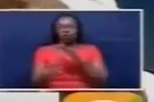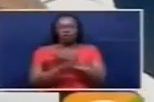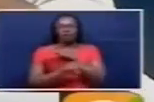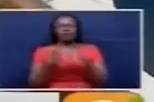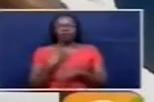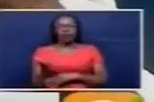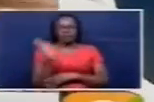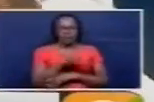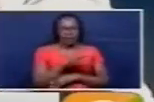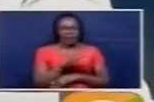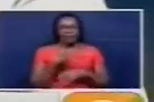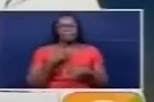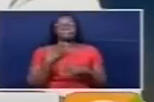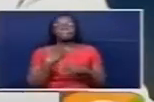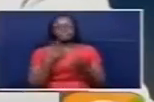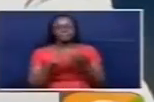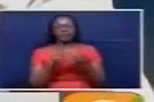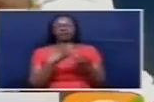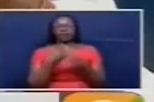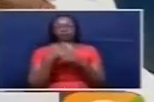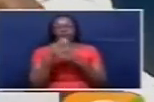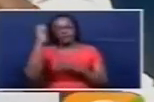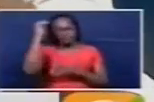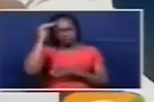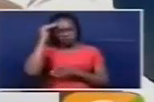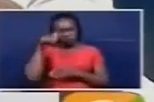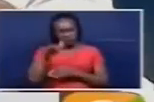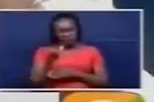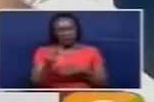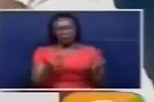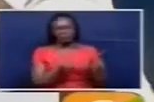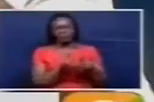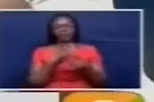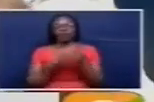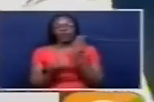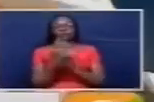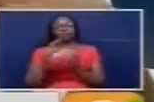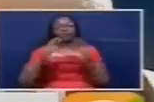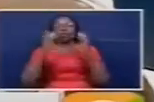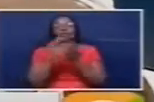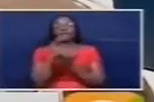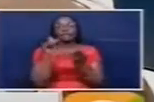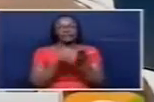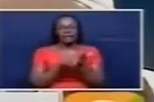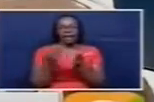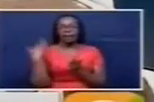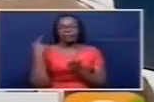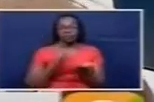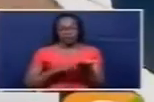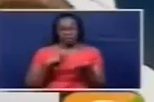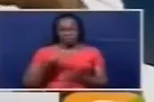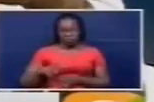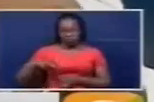We need to build a library in every single ward in Starehe. I'm going to open community centers. When I was growing up, there were social halls in every ward in